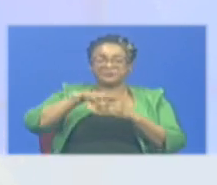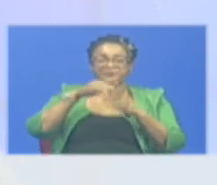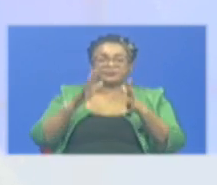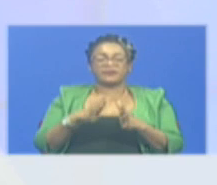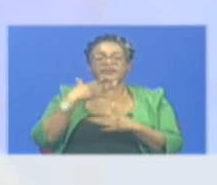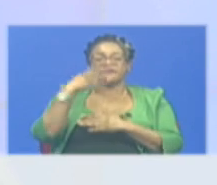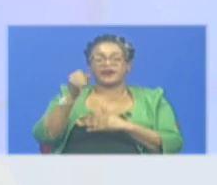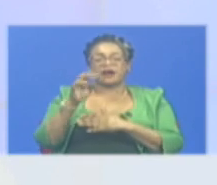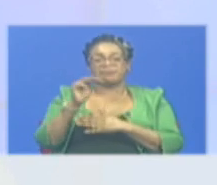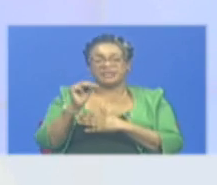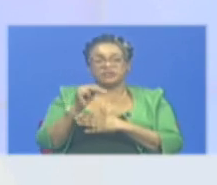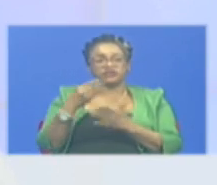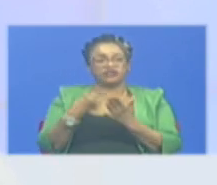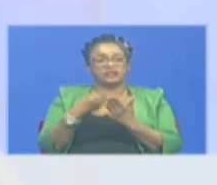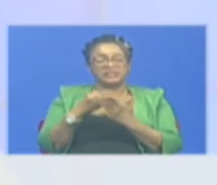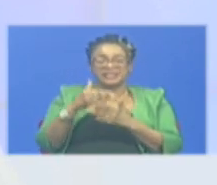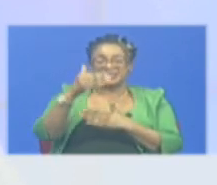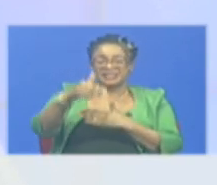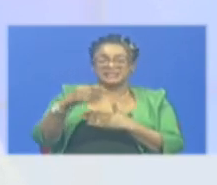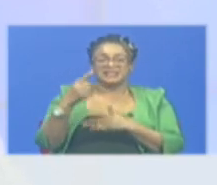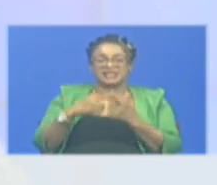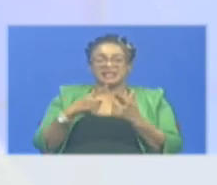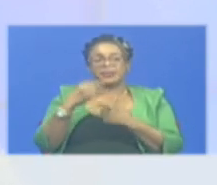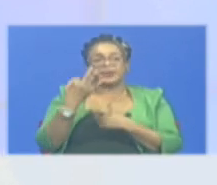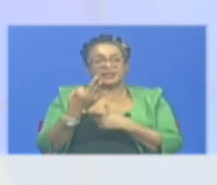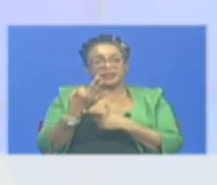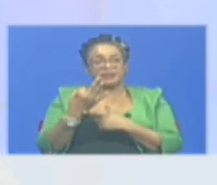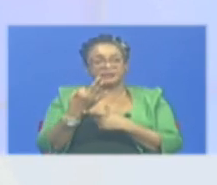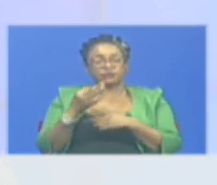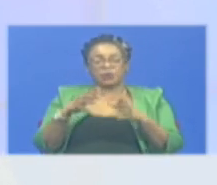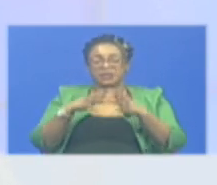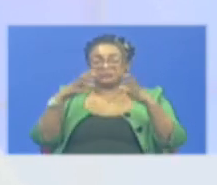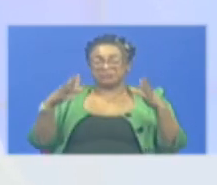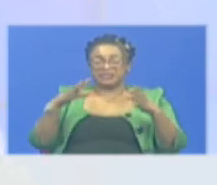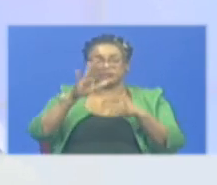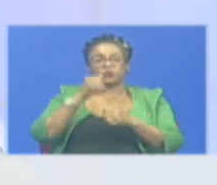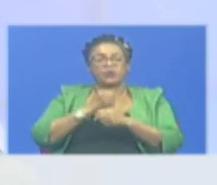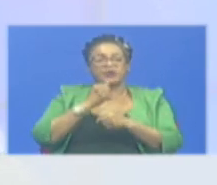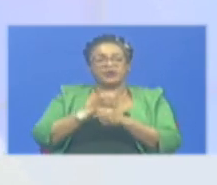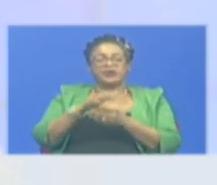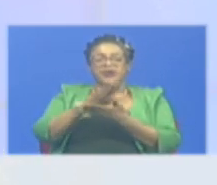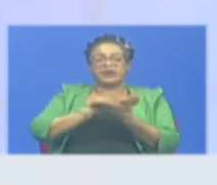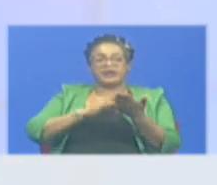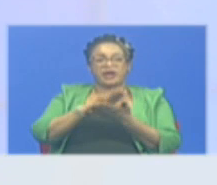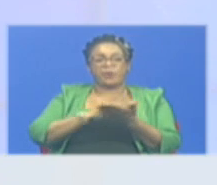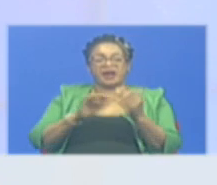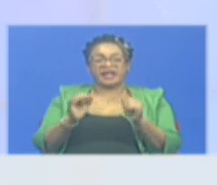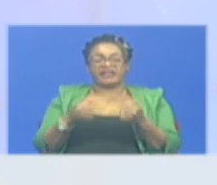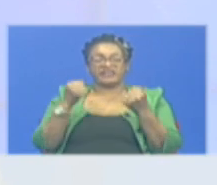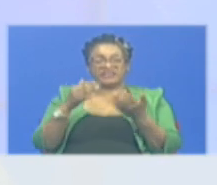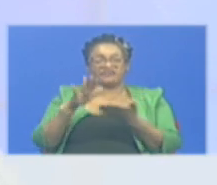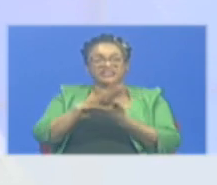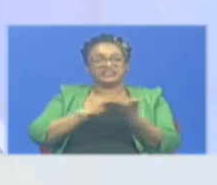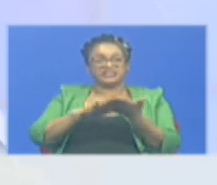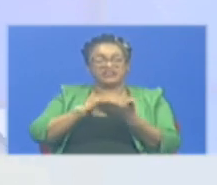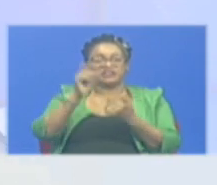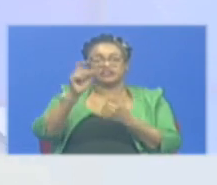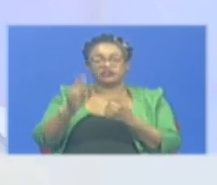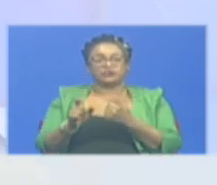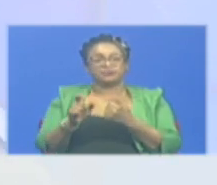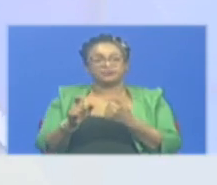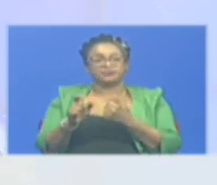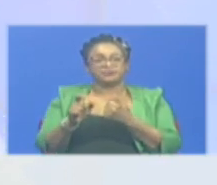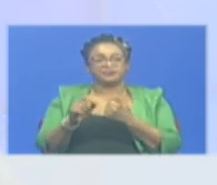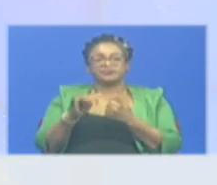million shillings over the next 3 years to expand its work area recovery facilities in the region, driven by the appreciation